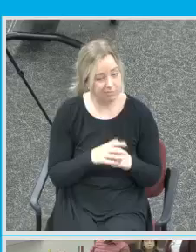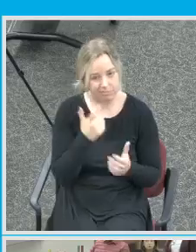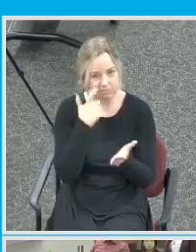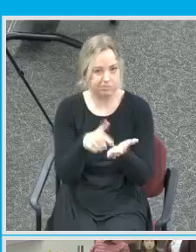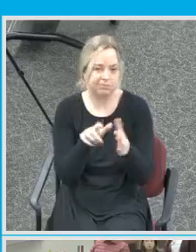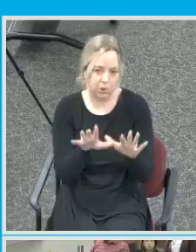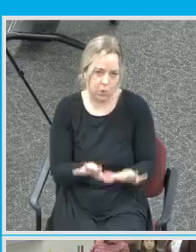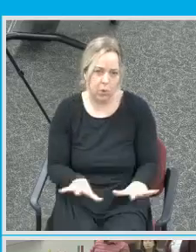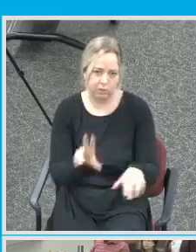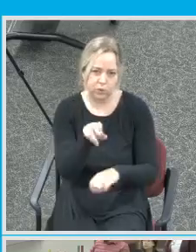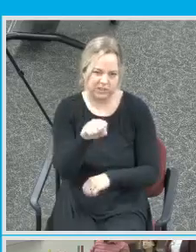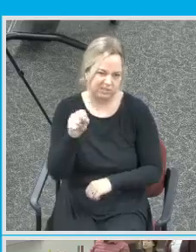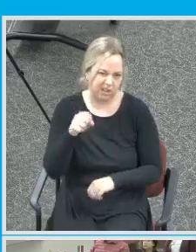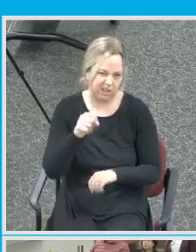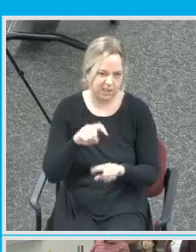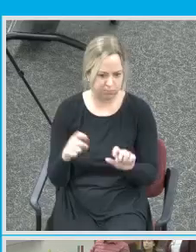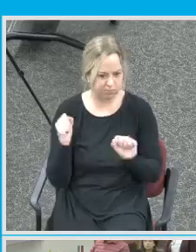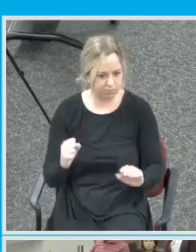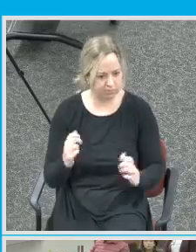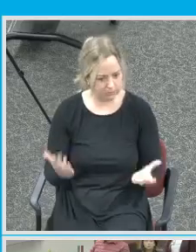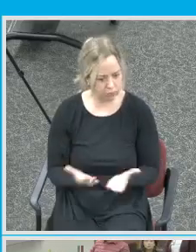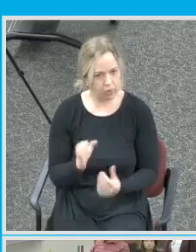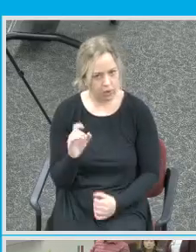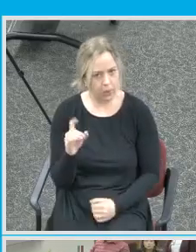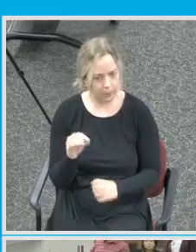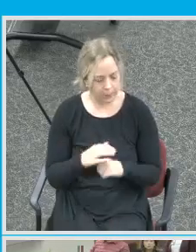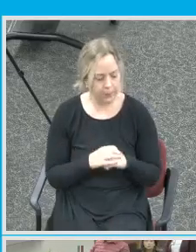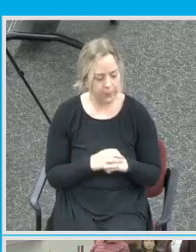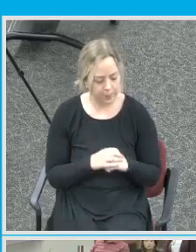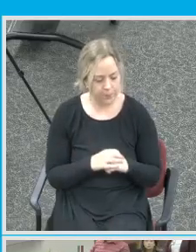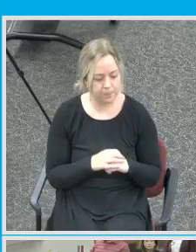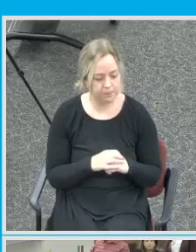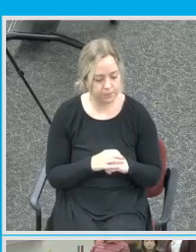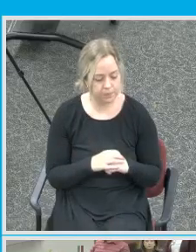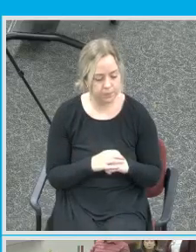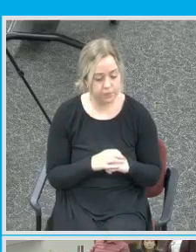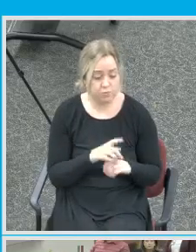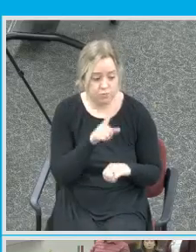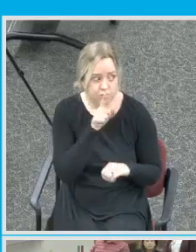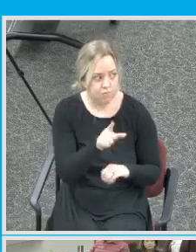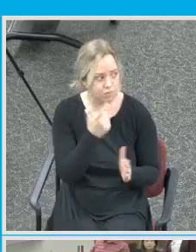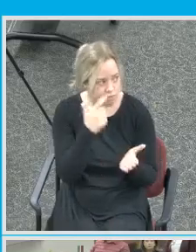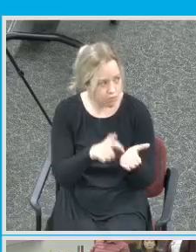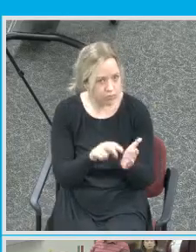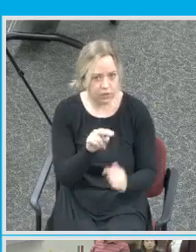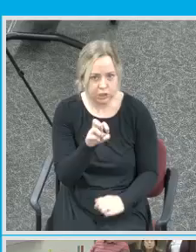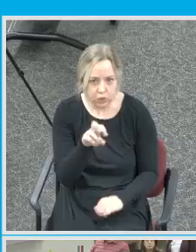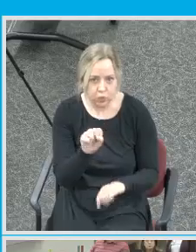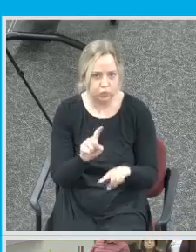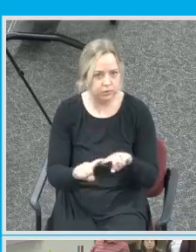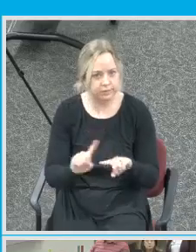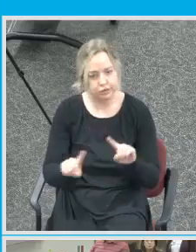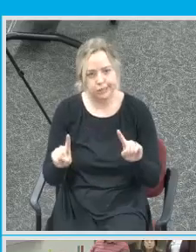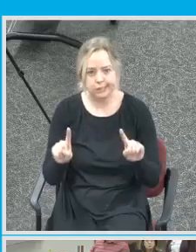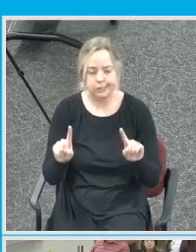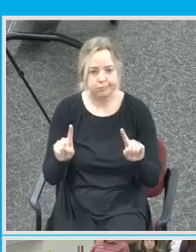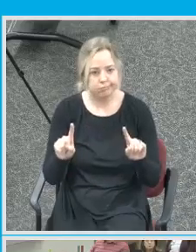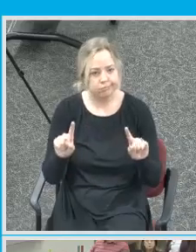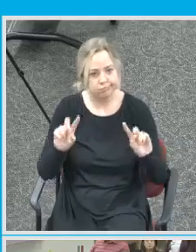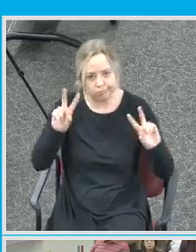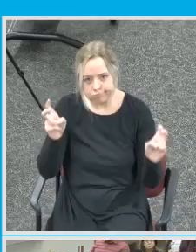but certainly in our area. So we have had a variety of headlines and